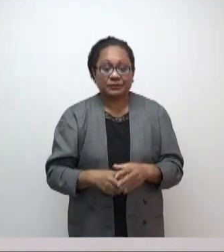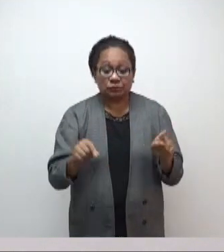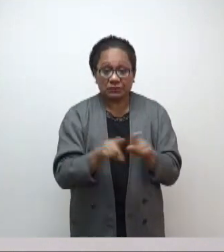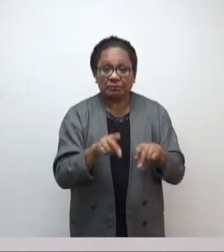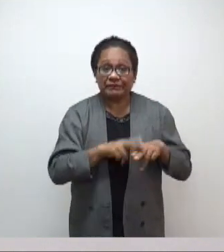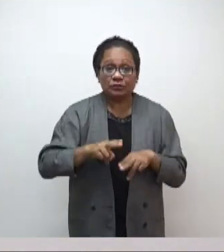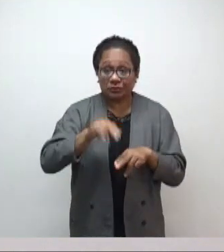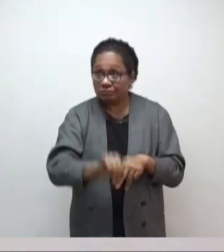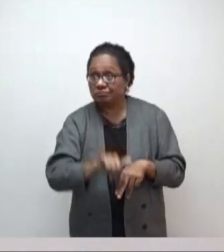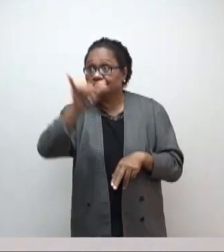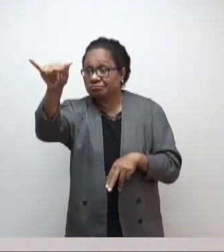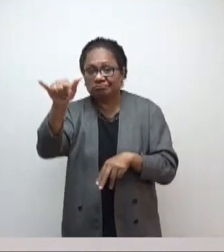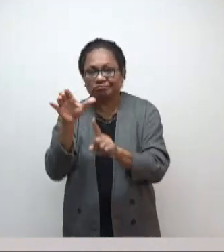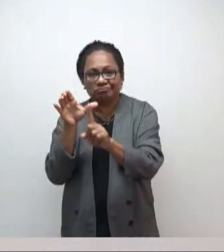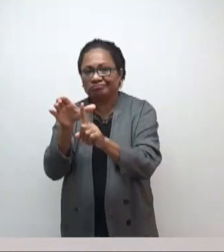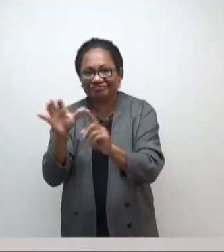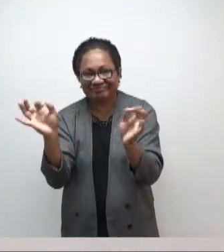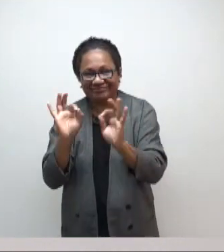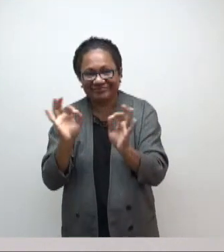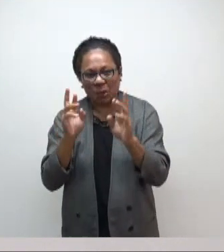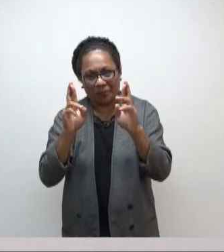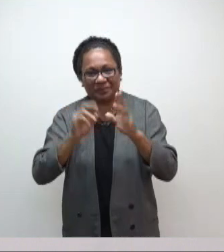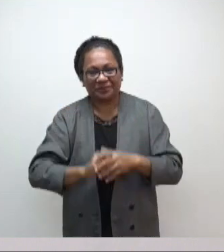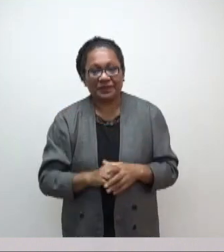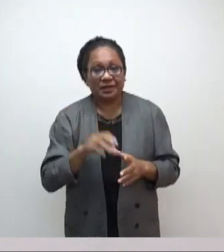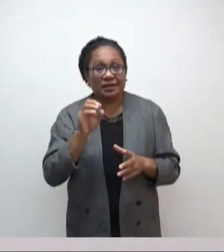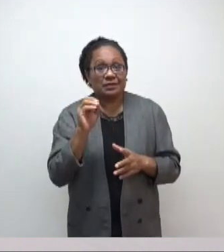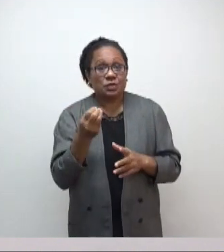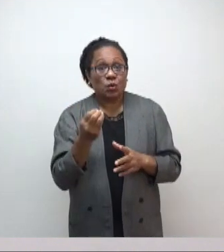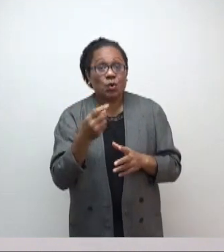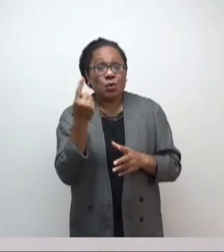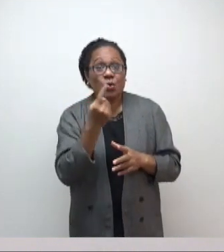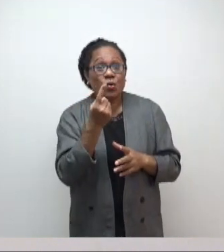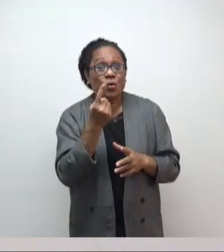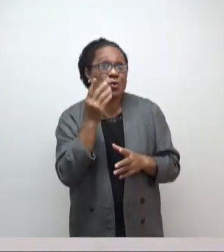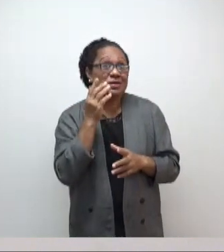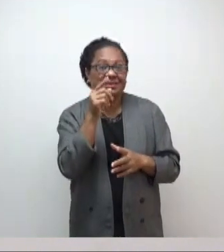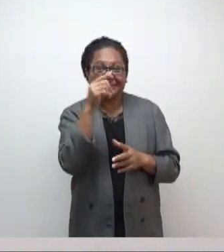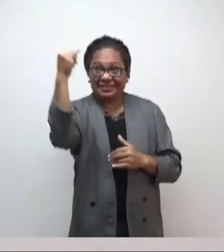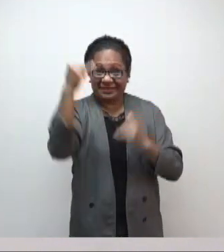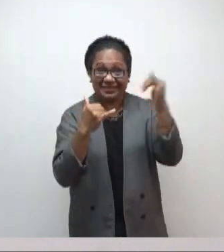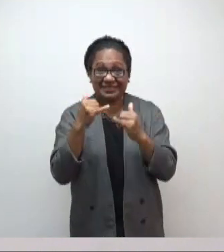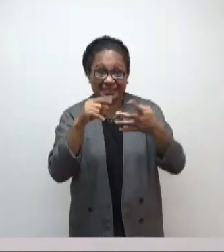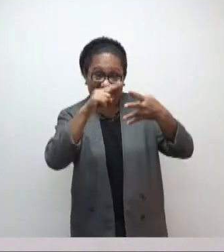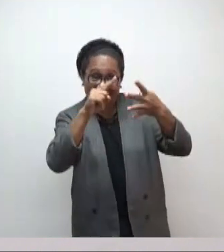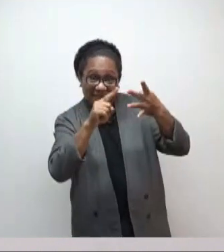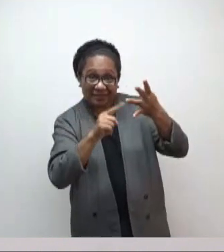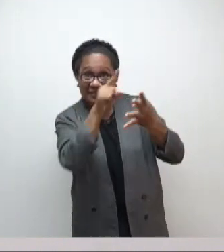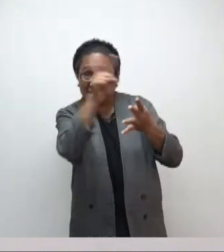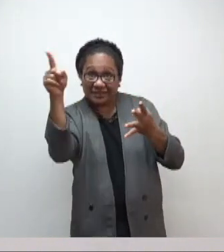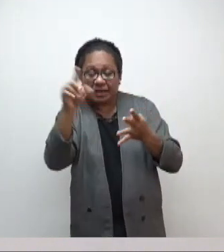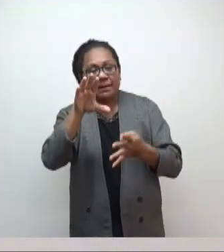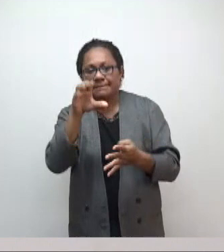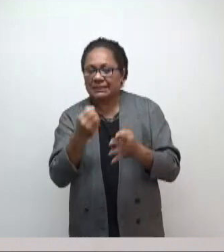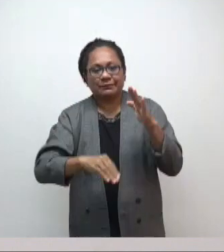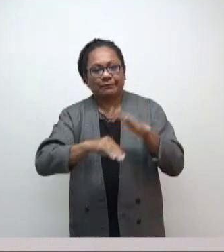aboard. Travelers from these potential green list areas must be fully vaccinated and receive